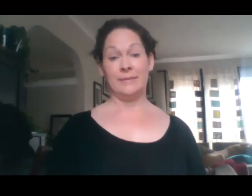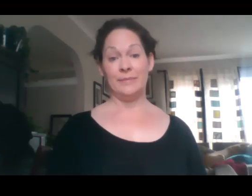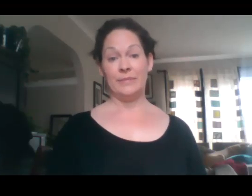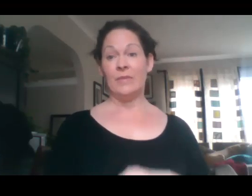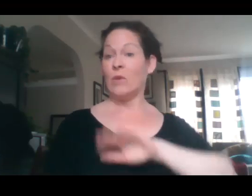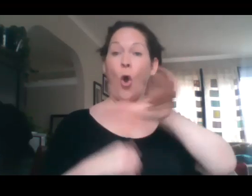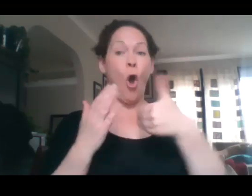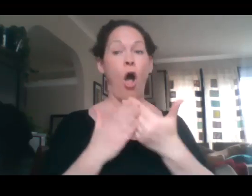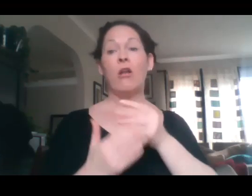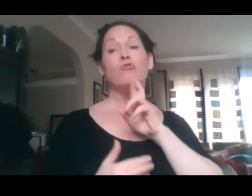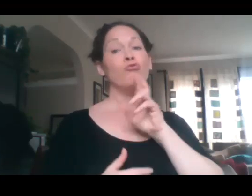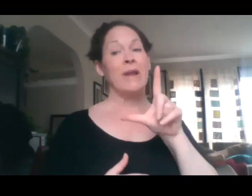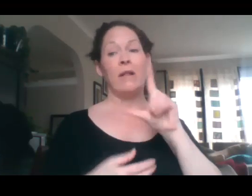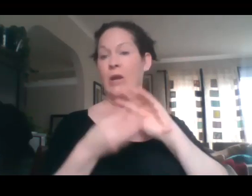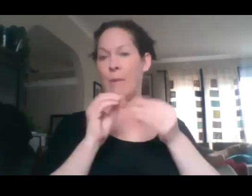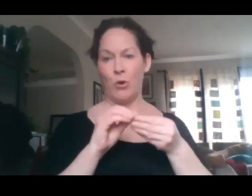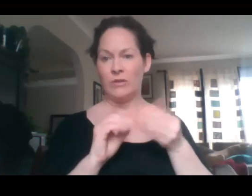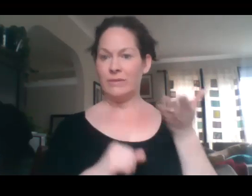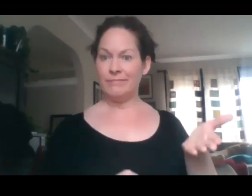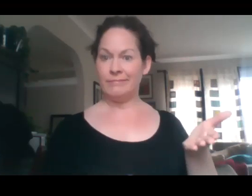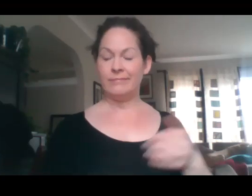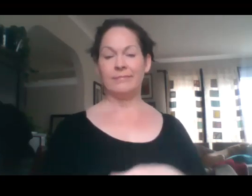all real numbers. But